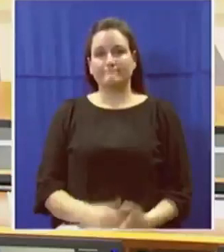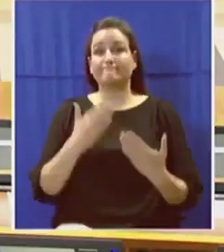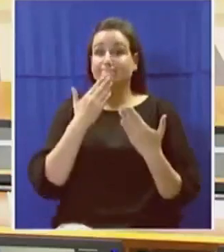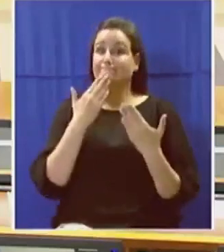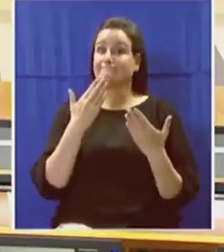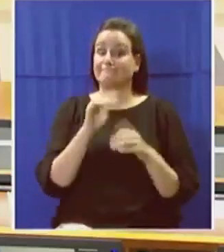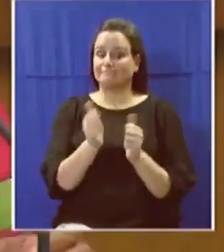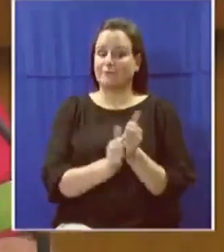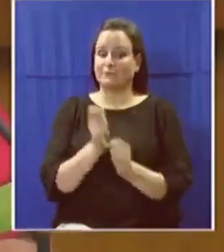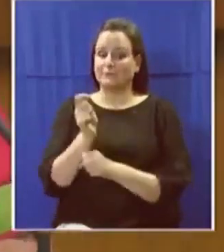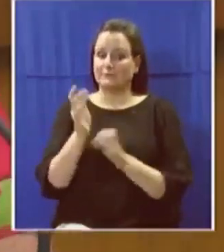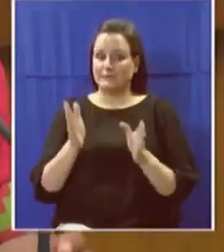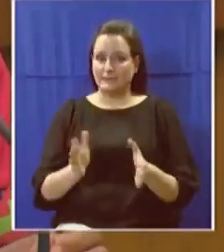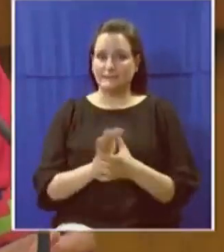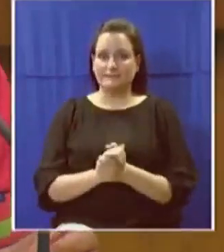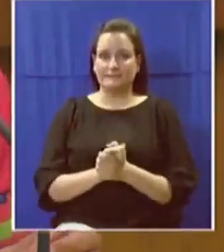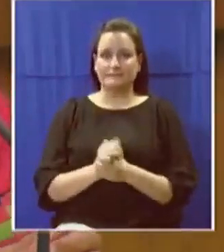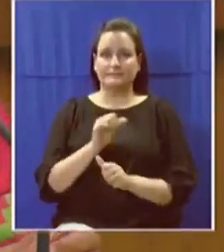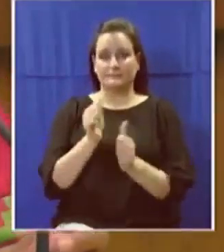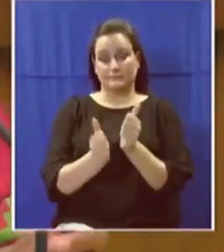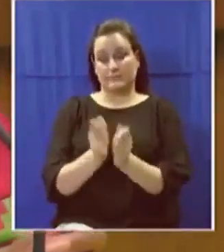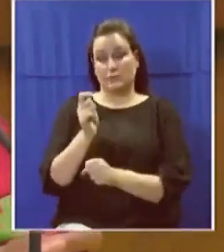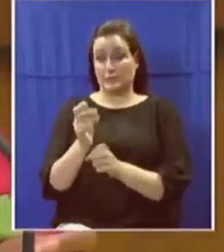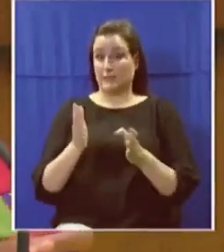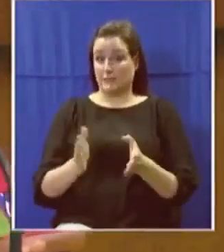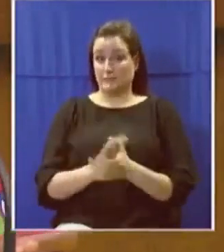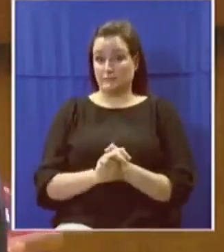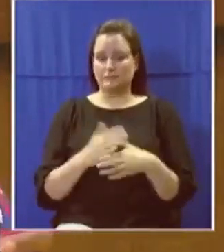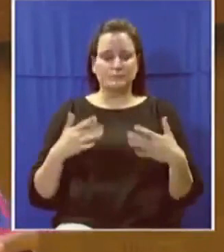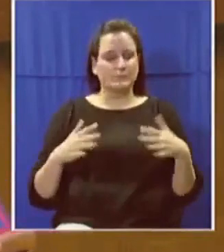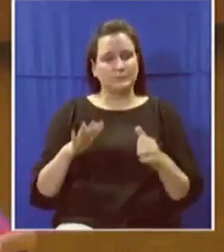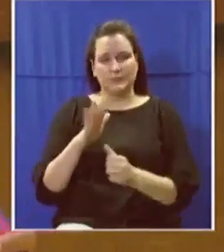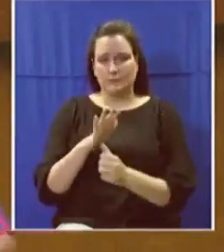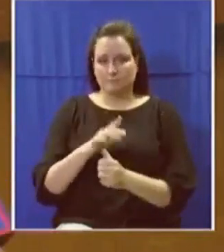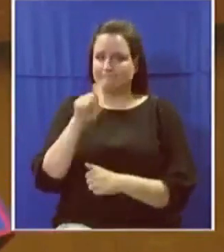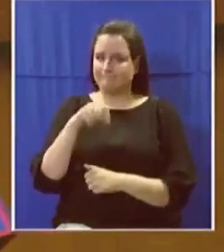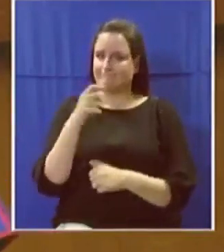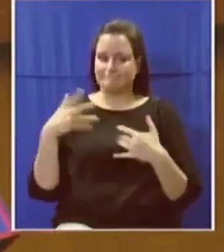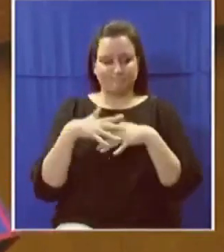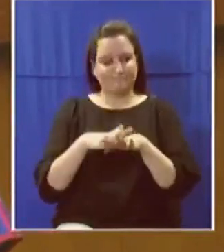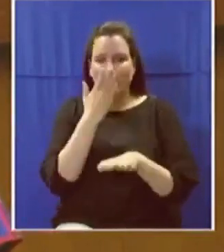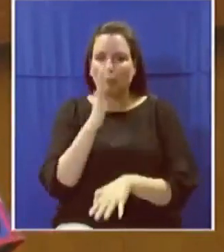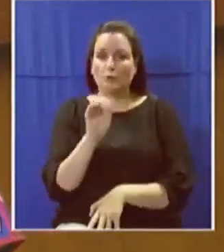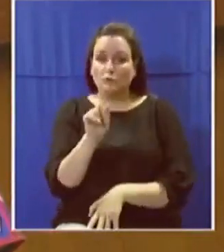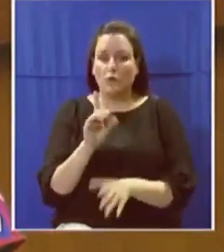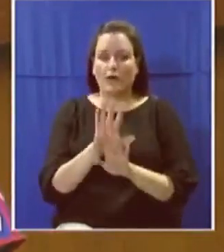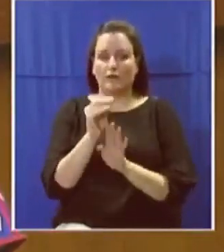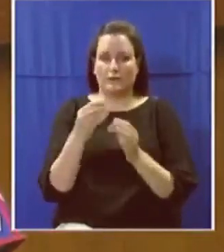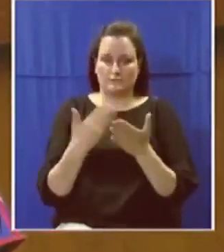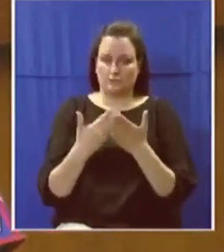Speaker. Deputy Speaker, we cannot overemphasize the need of an integrated approach to African